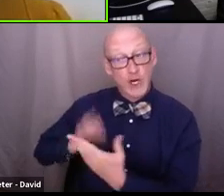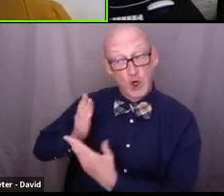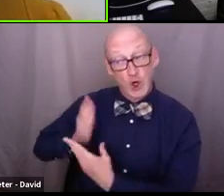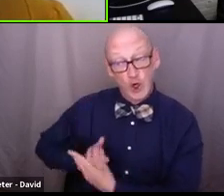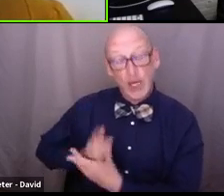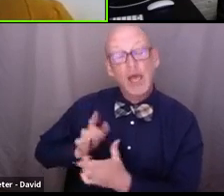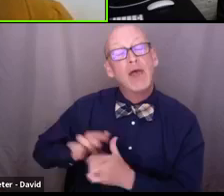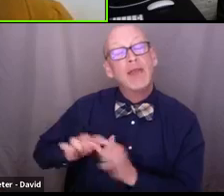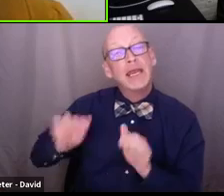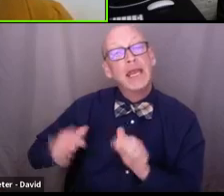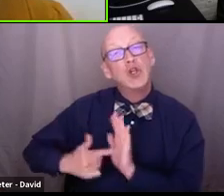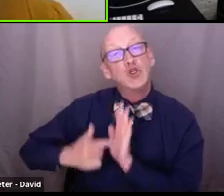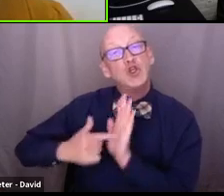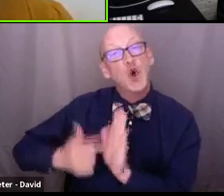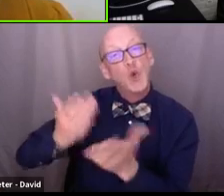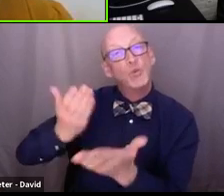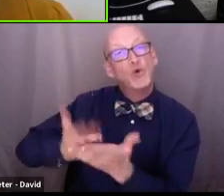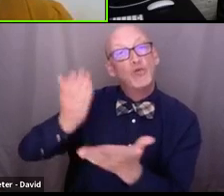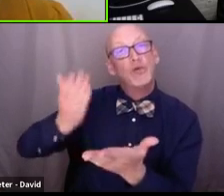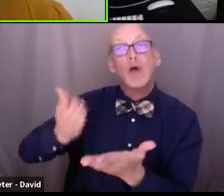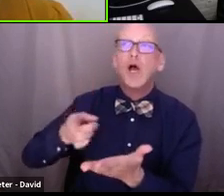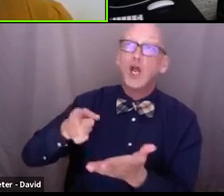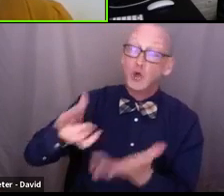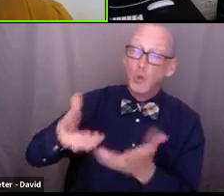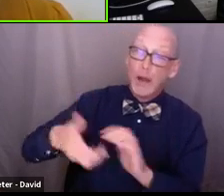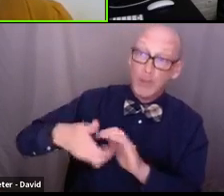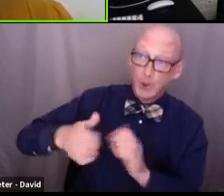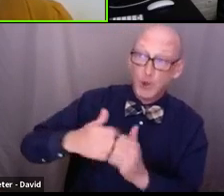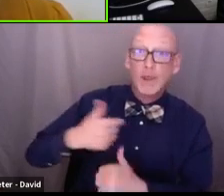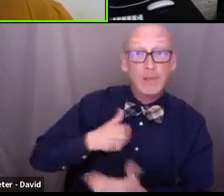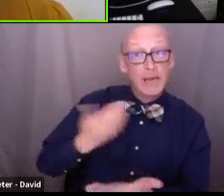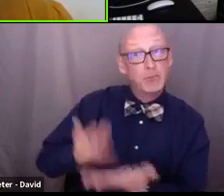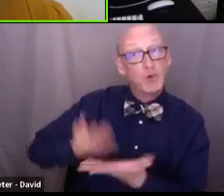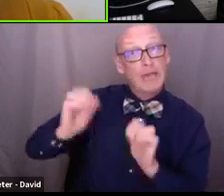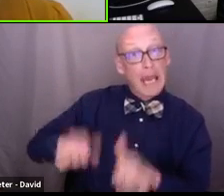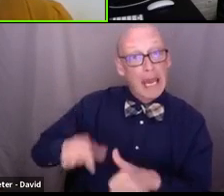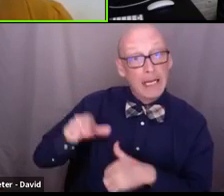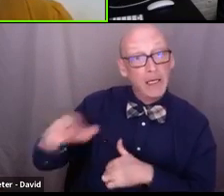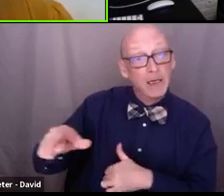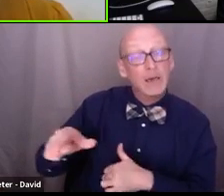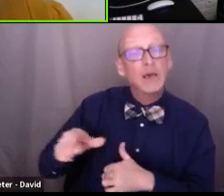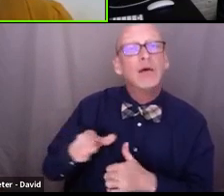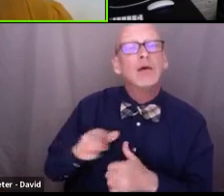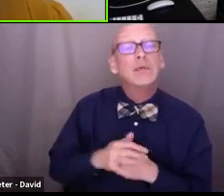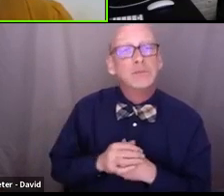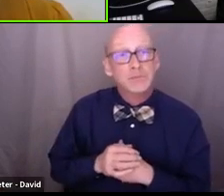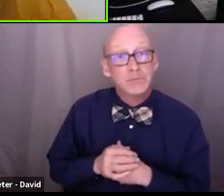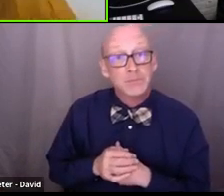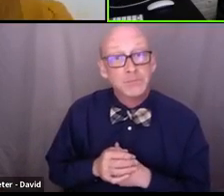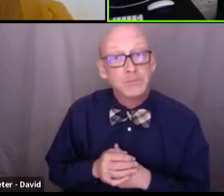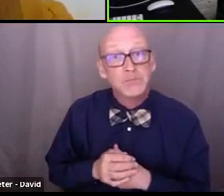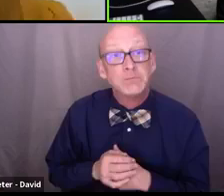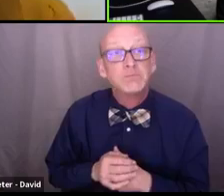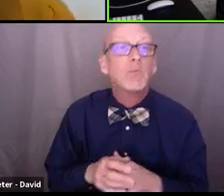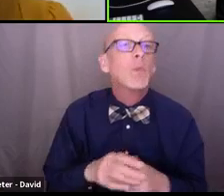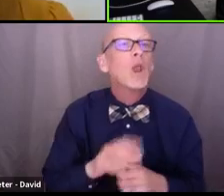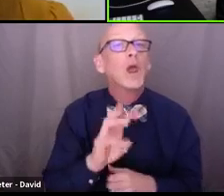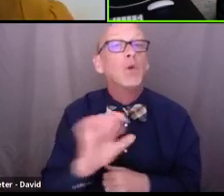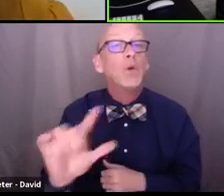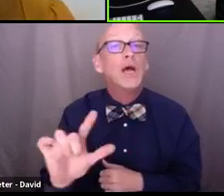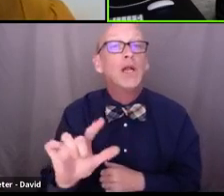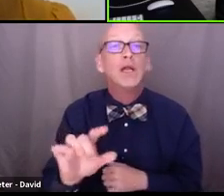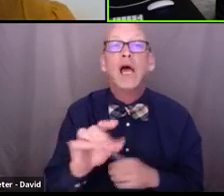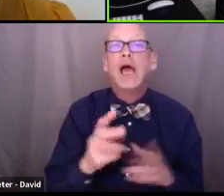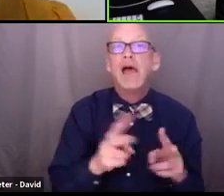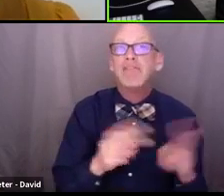be able to show that you are someone they would want to partner with and continue to see grow. Very good. And I'm gonna